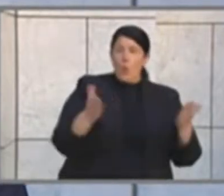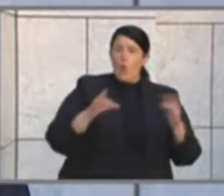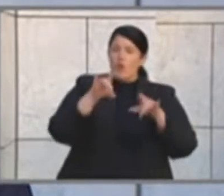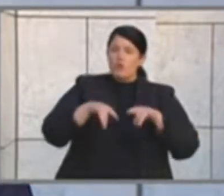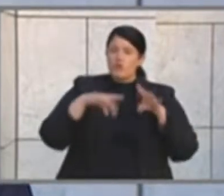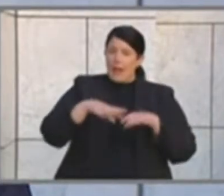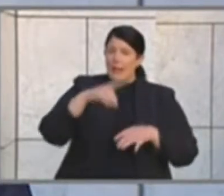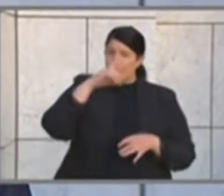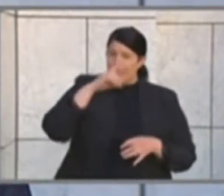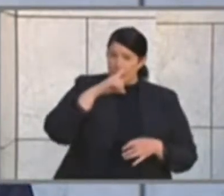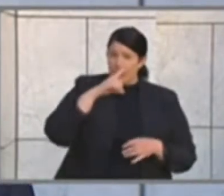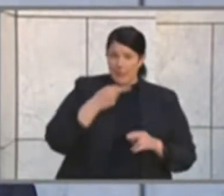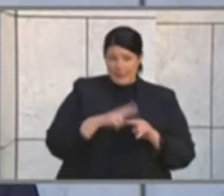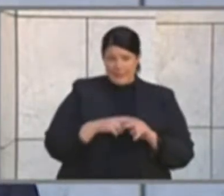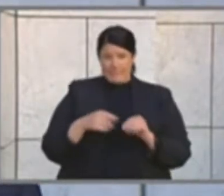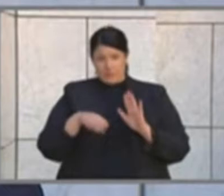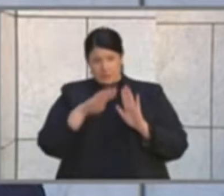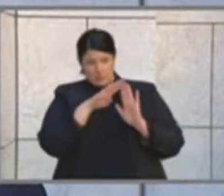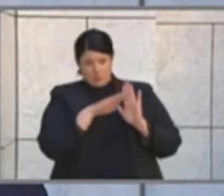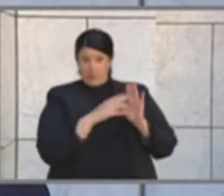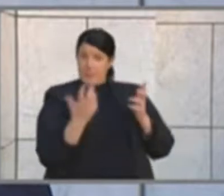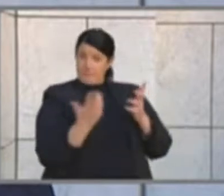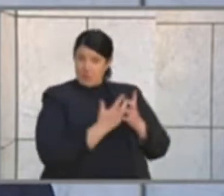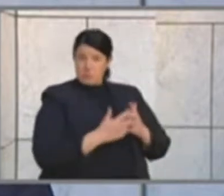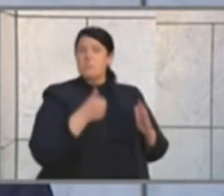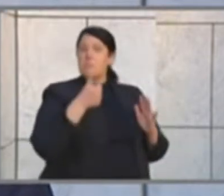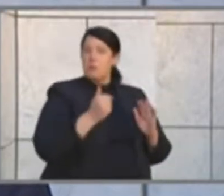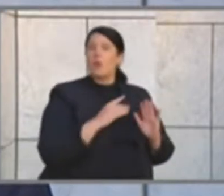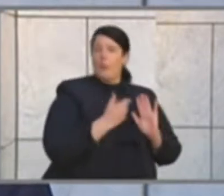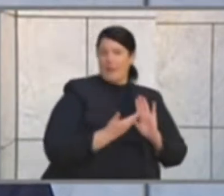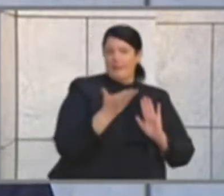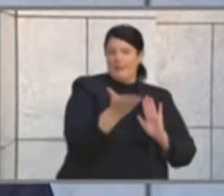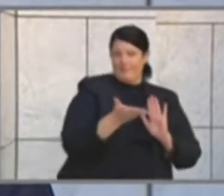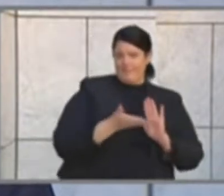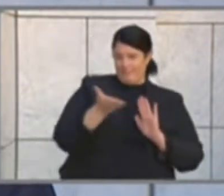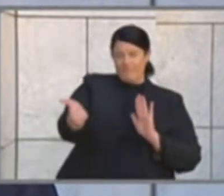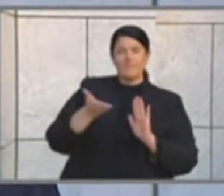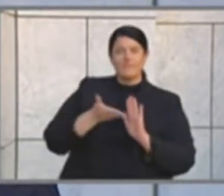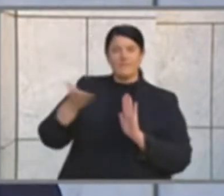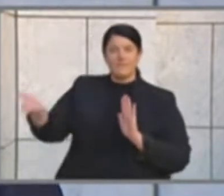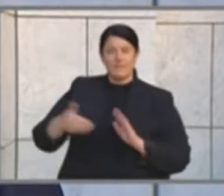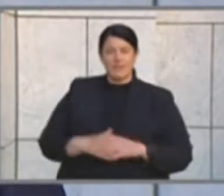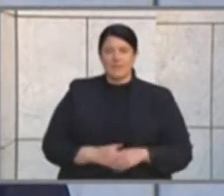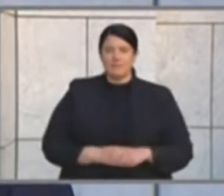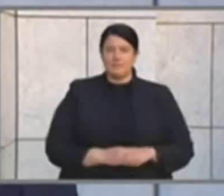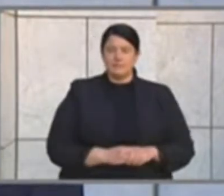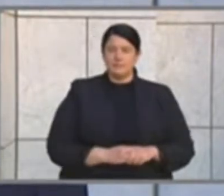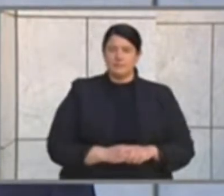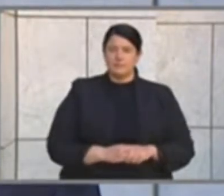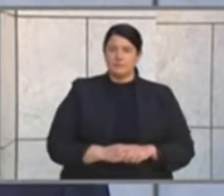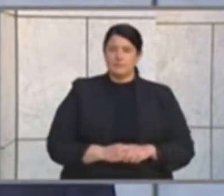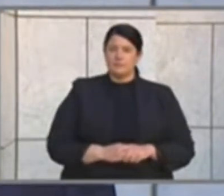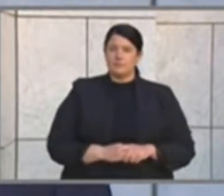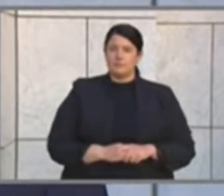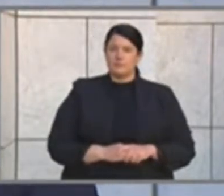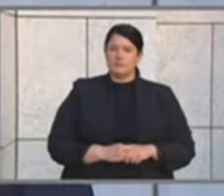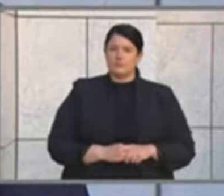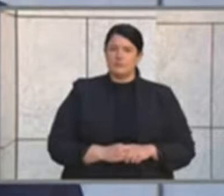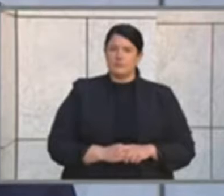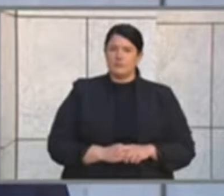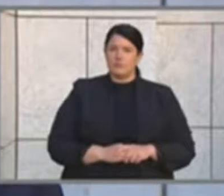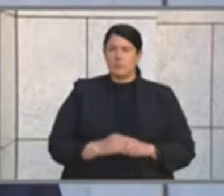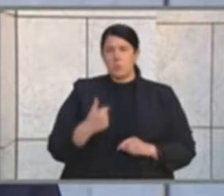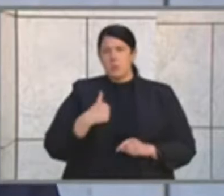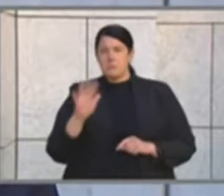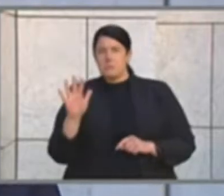parameters provide for. And we had estimated that we would have